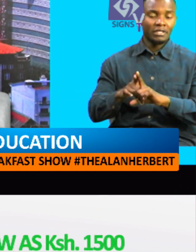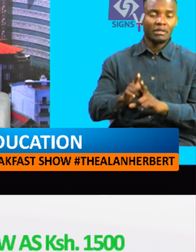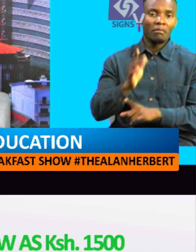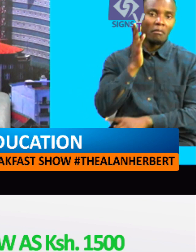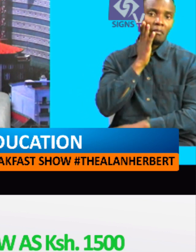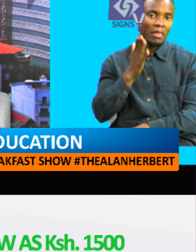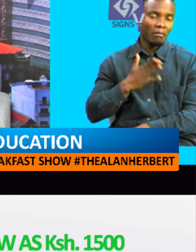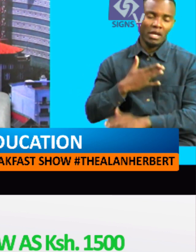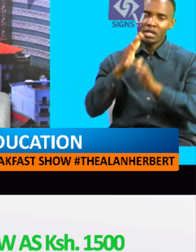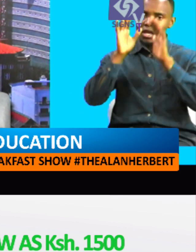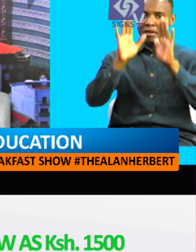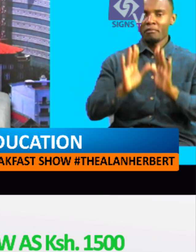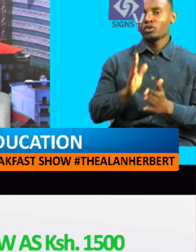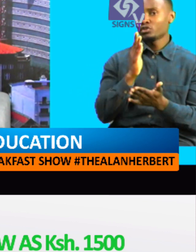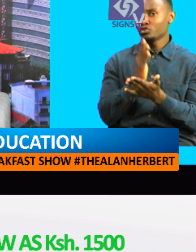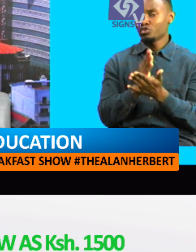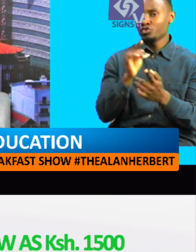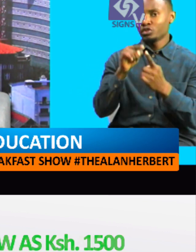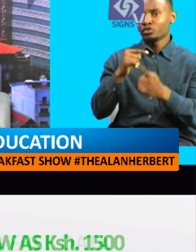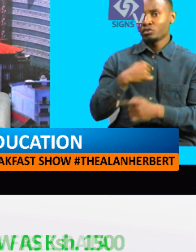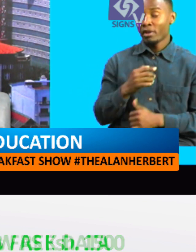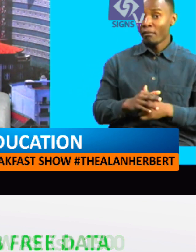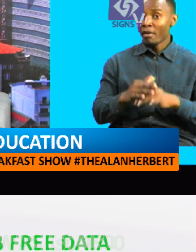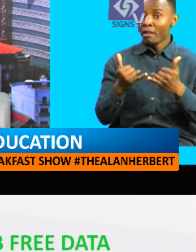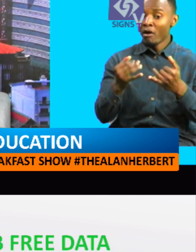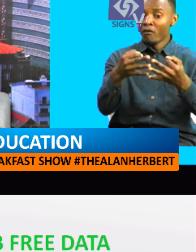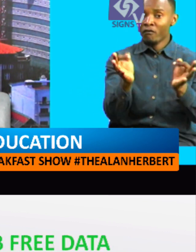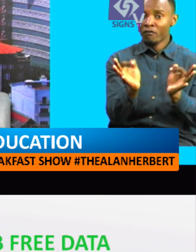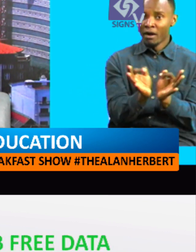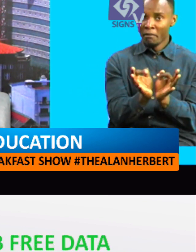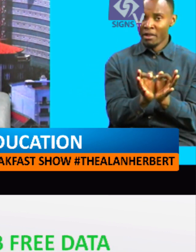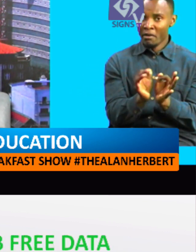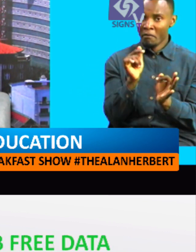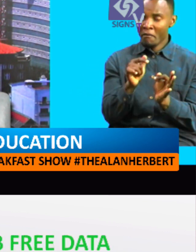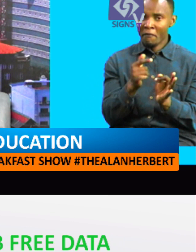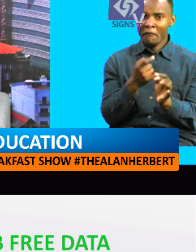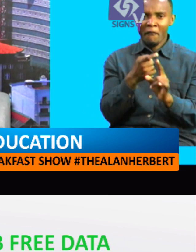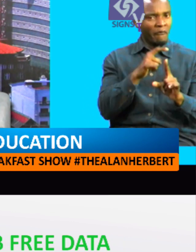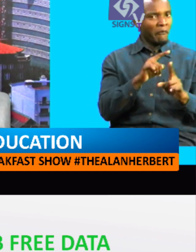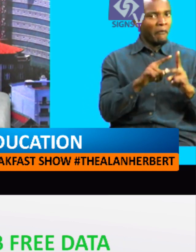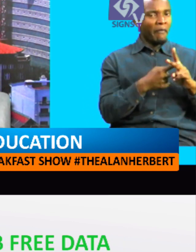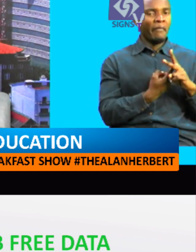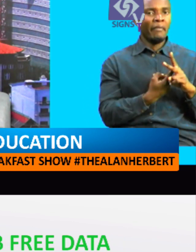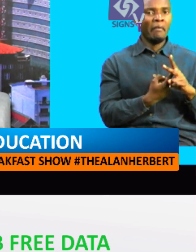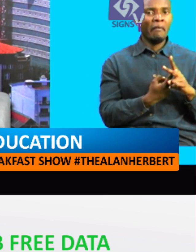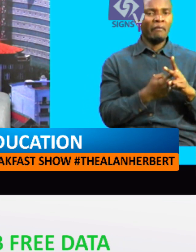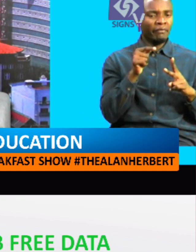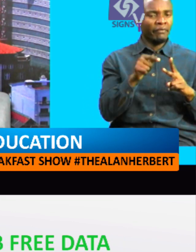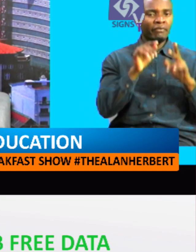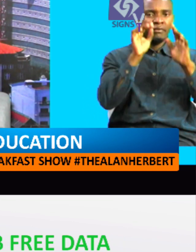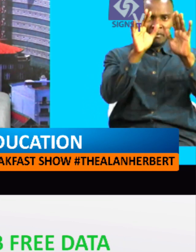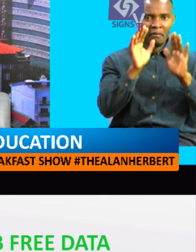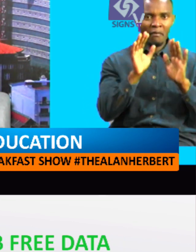vital for me. So now the family from the word go plays a key